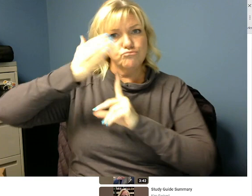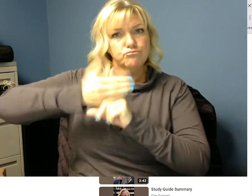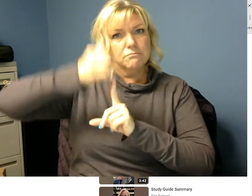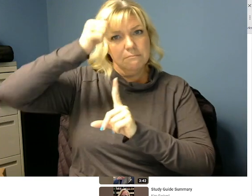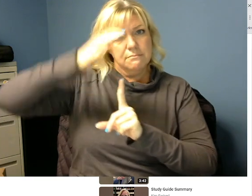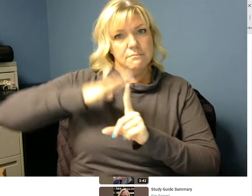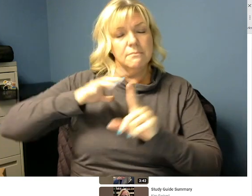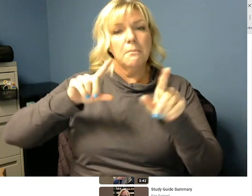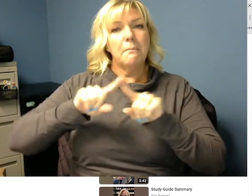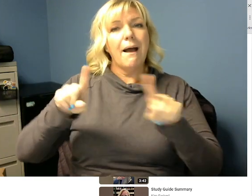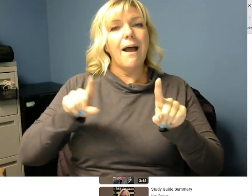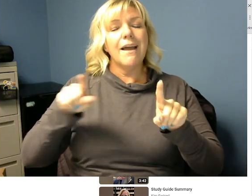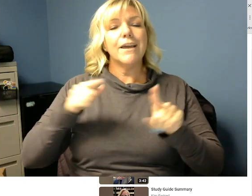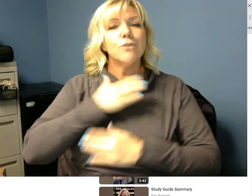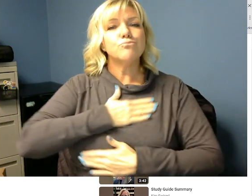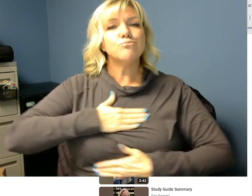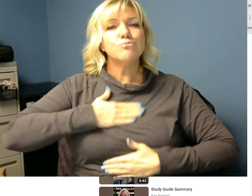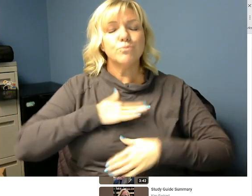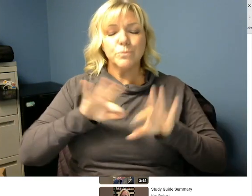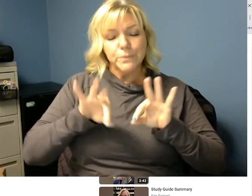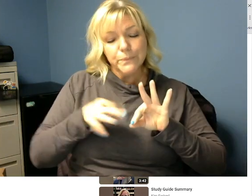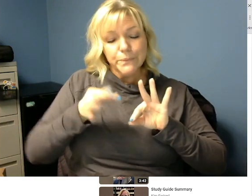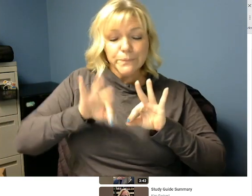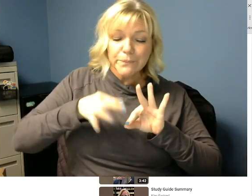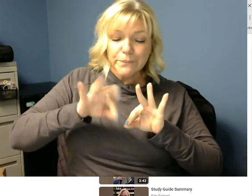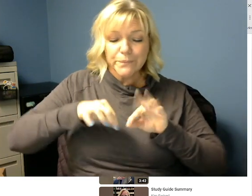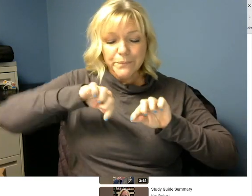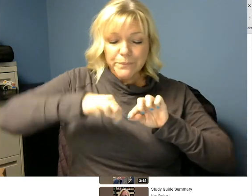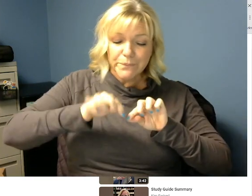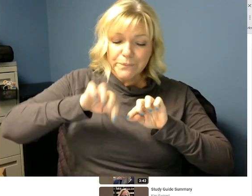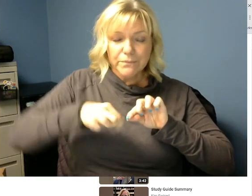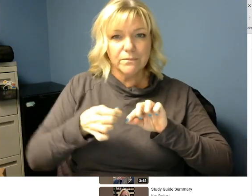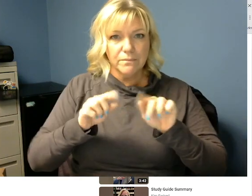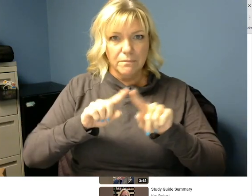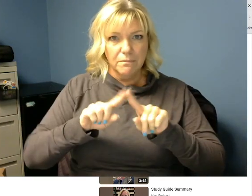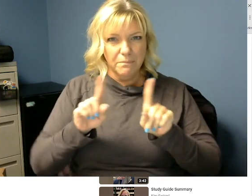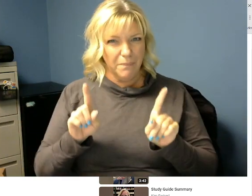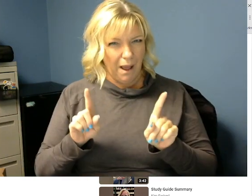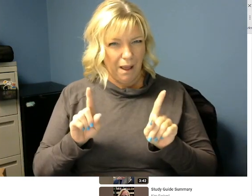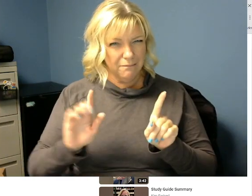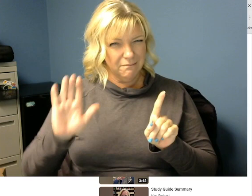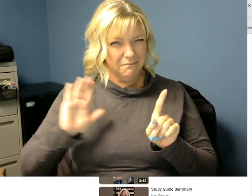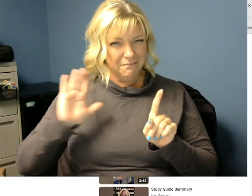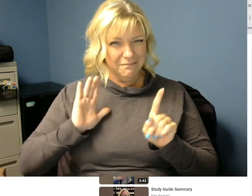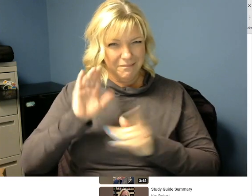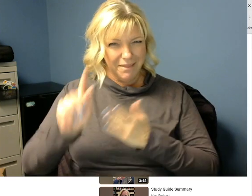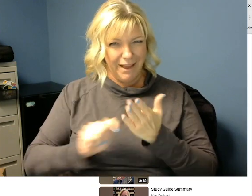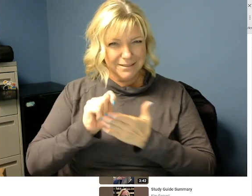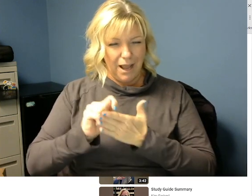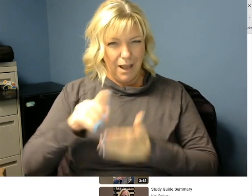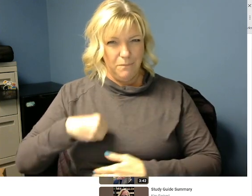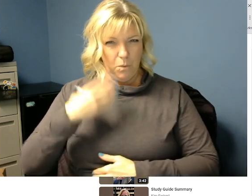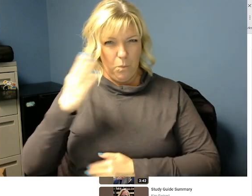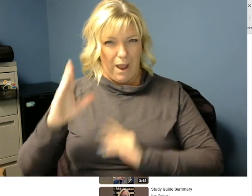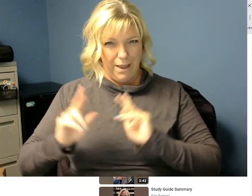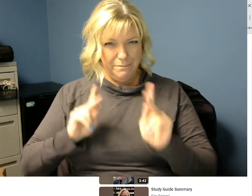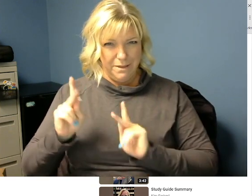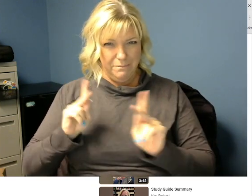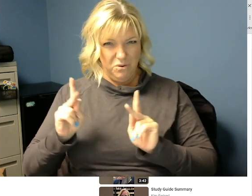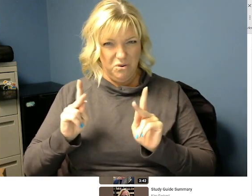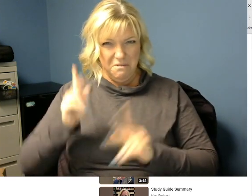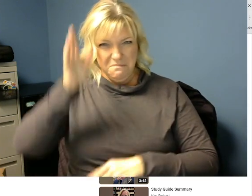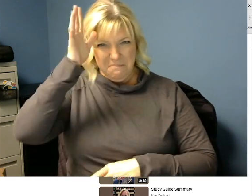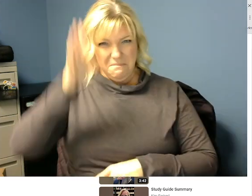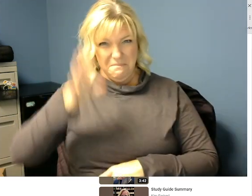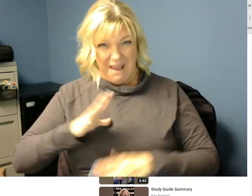needlecraft. And again, gender is really static in English colonial society, and so a